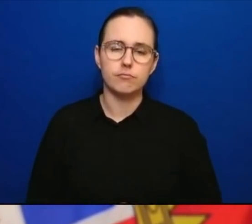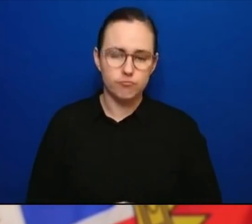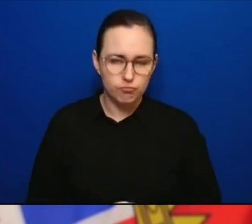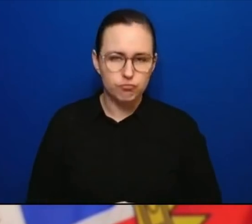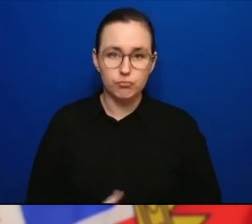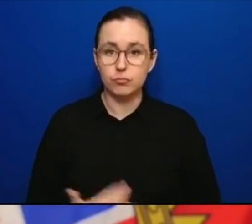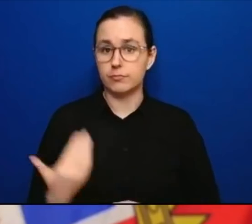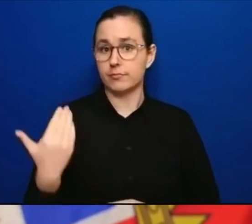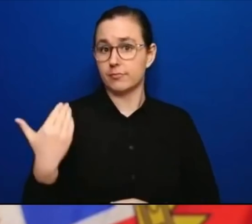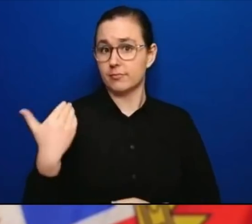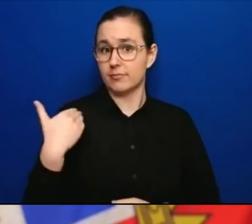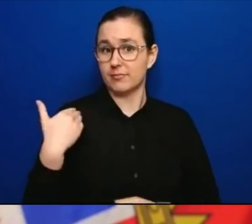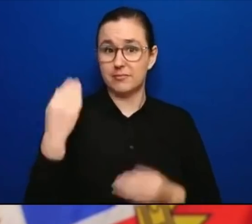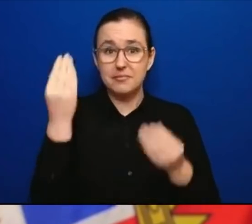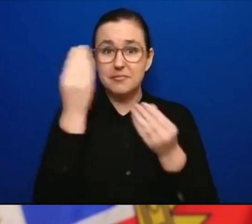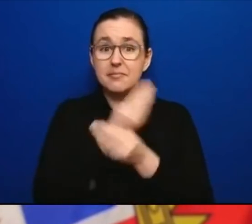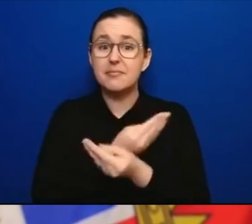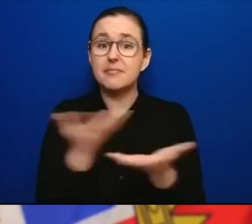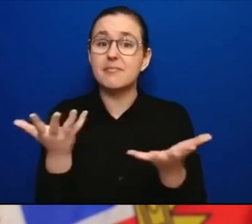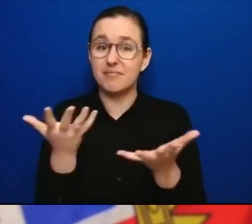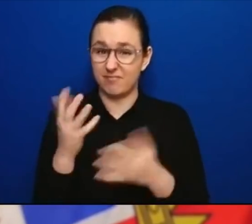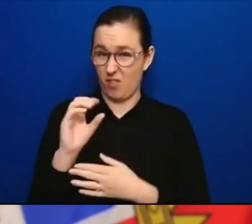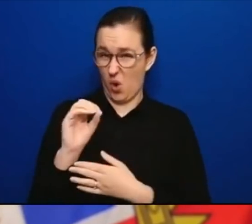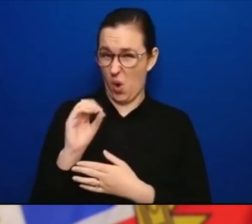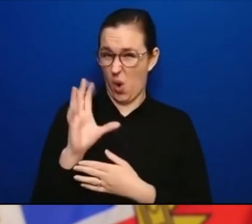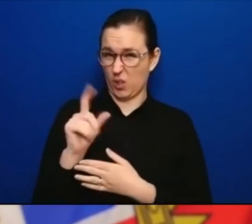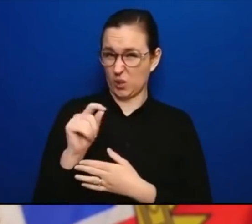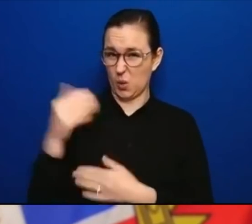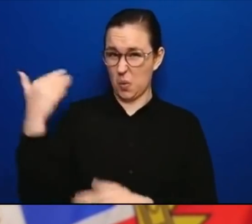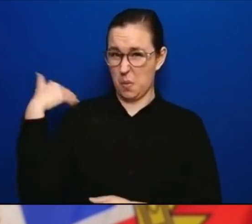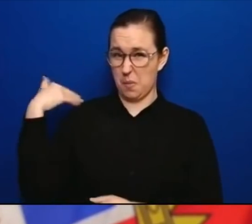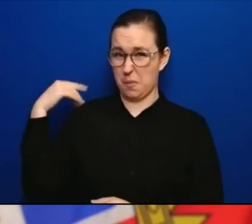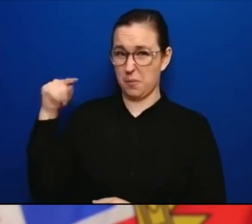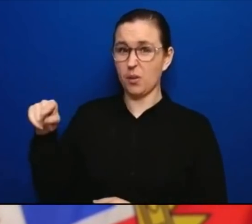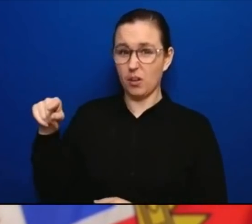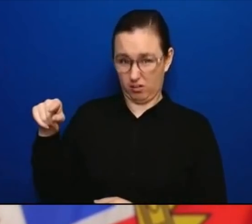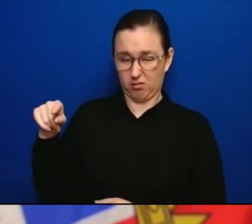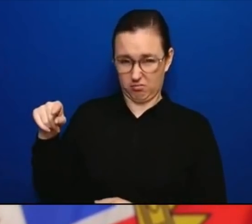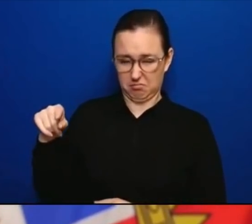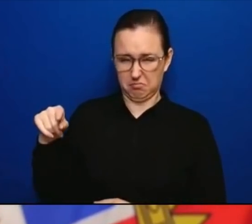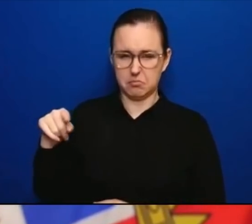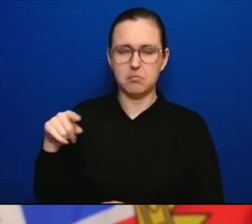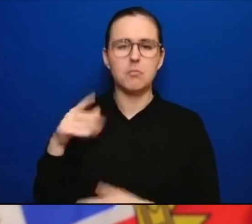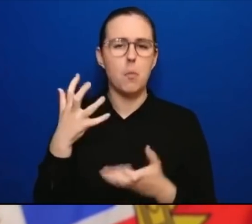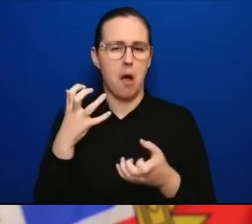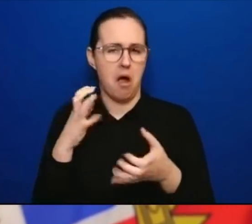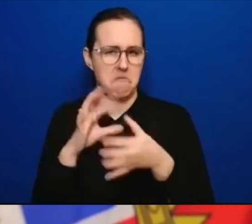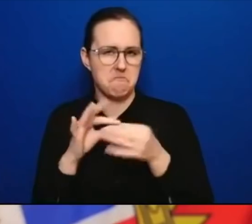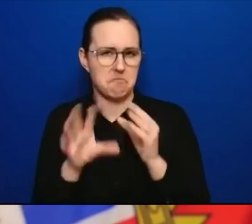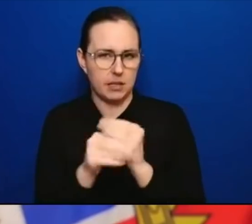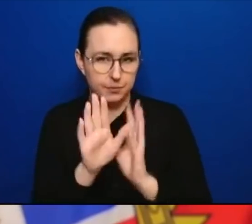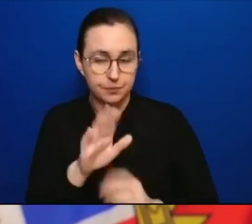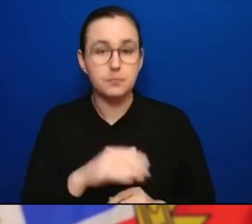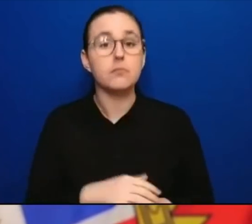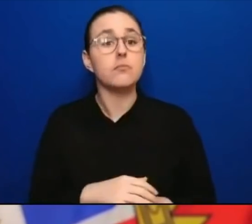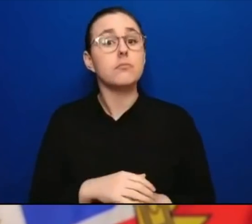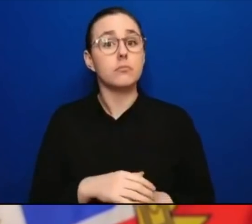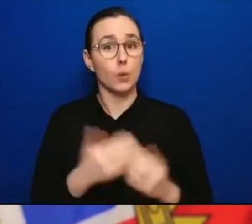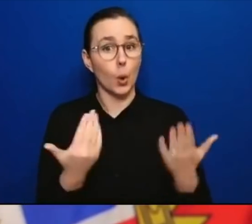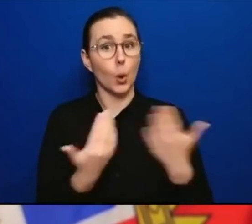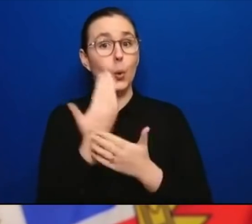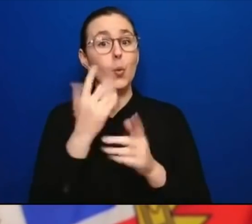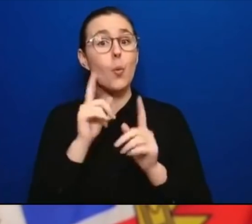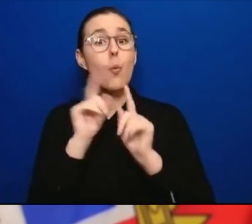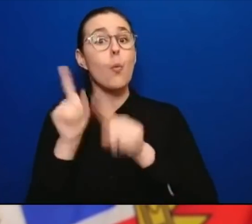follow-up to the notice that was given in October, we are moving ahead with the new order